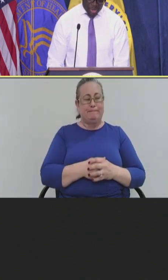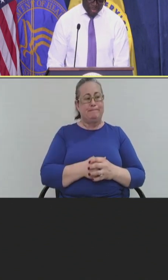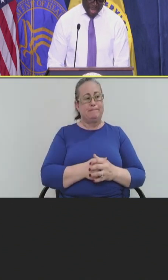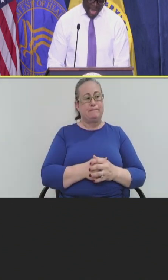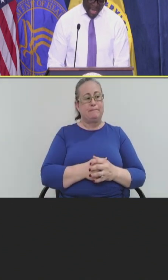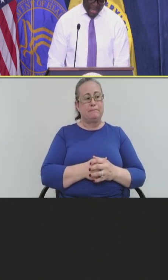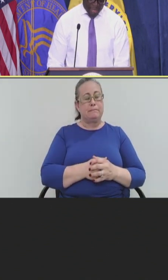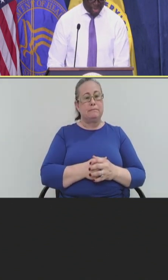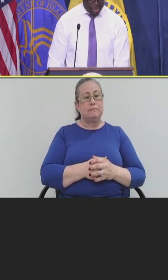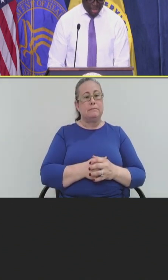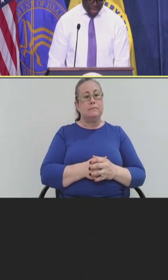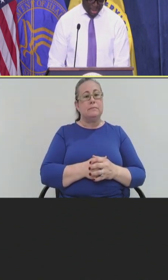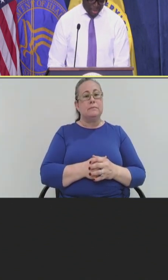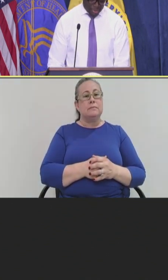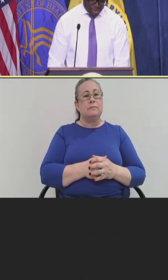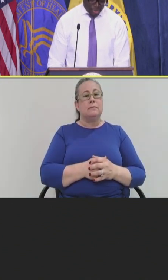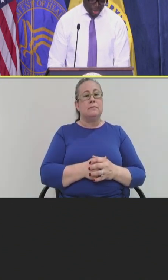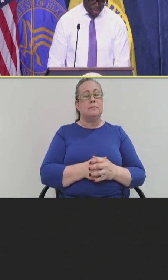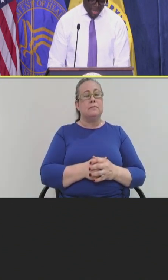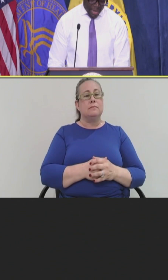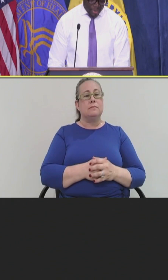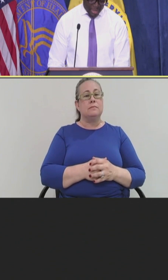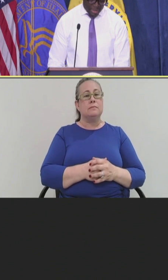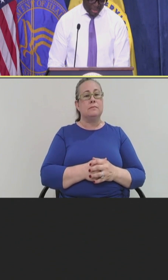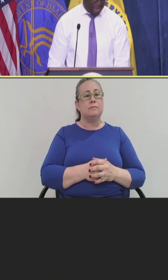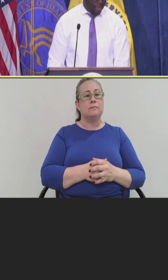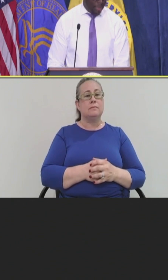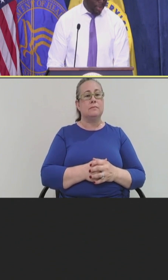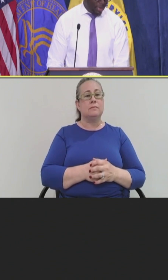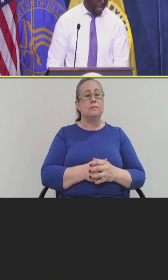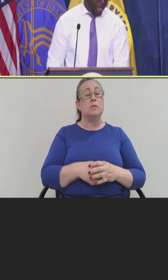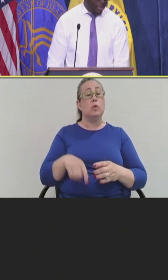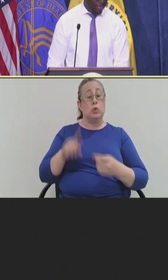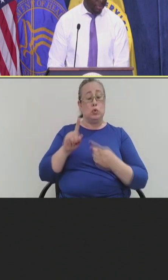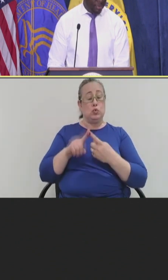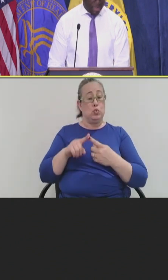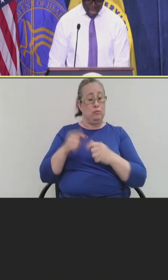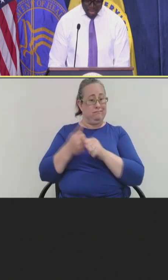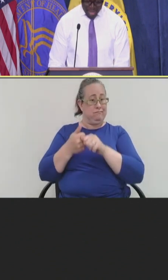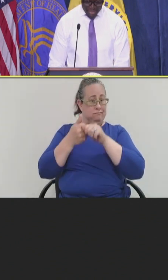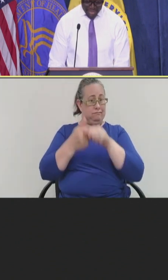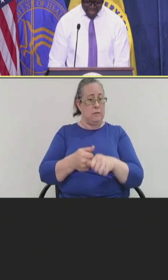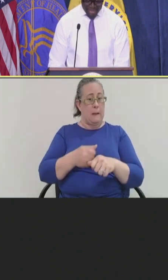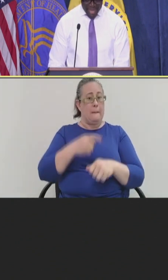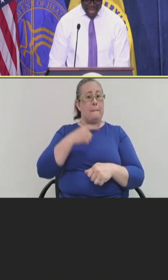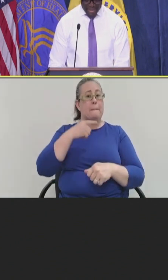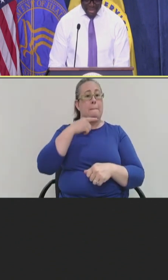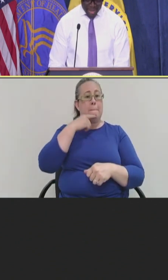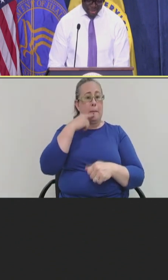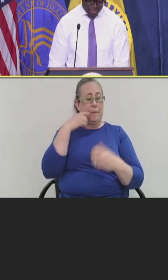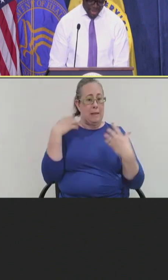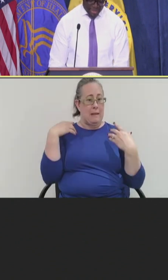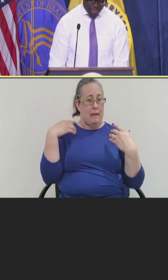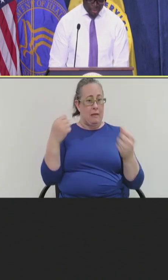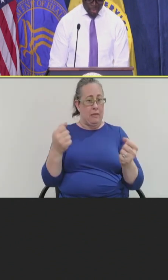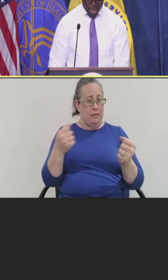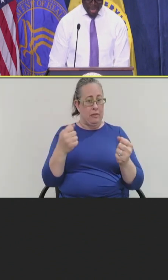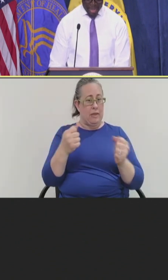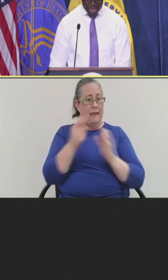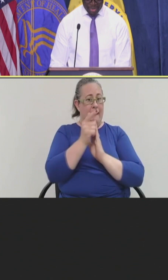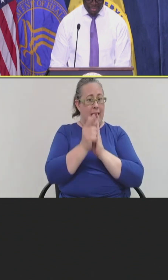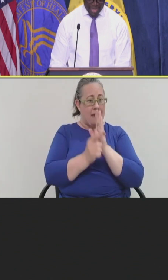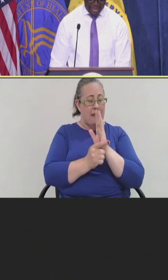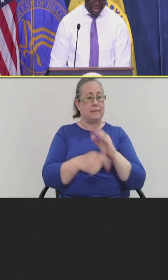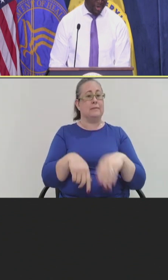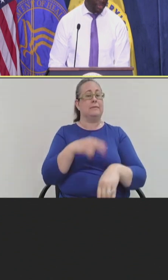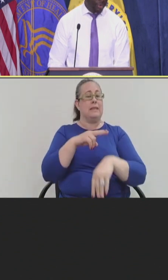To comply, to comply with, the Public Health Service Act, the National Vaccine Program and